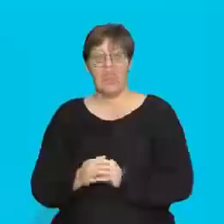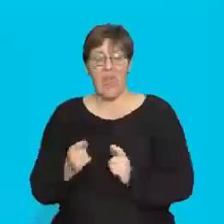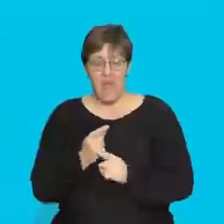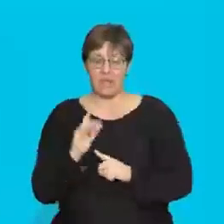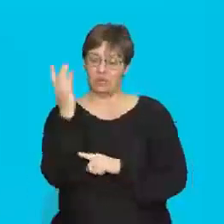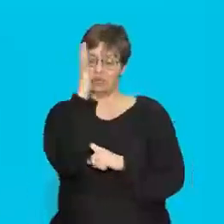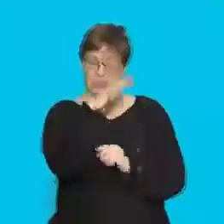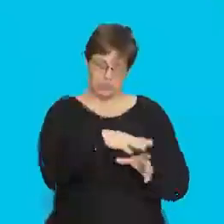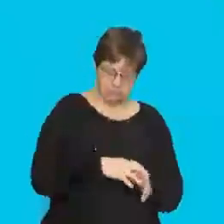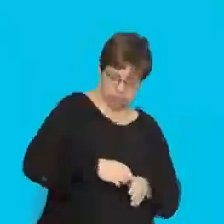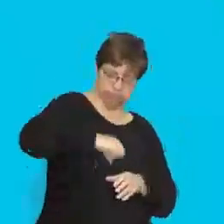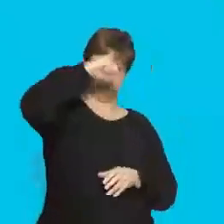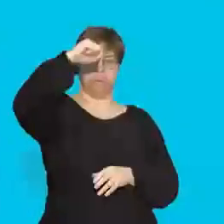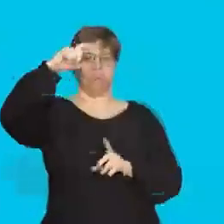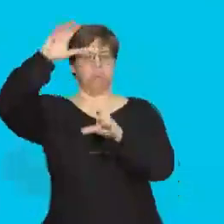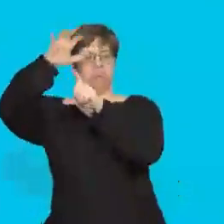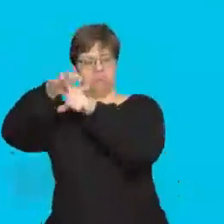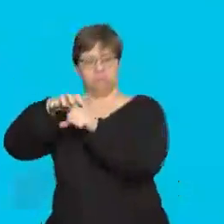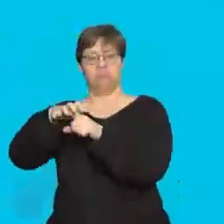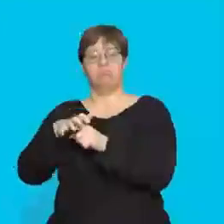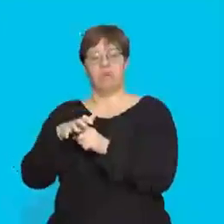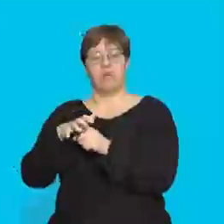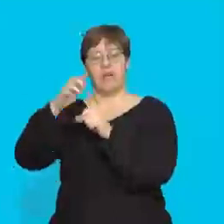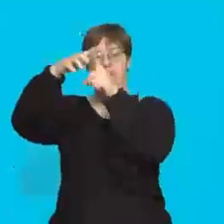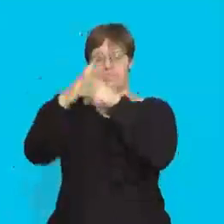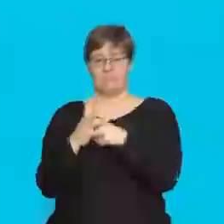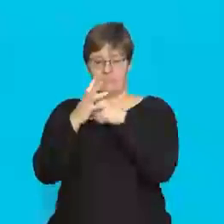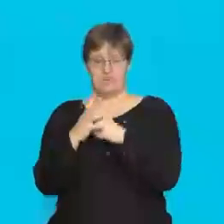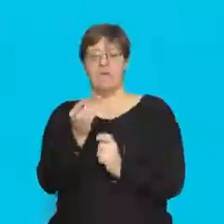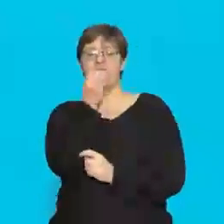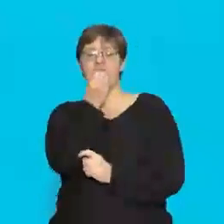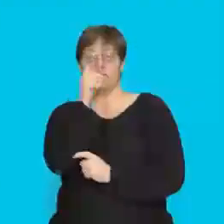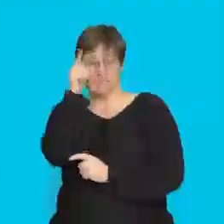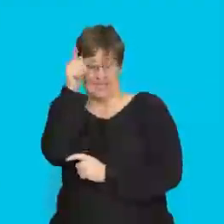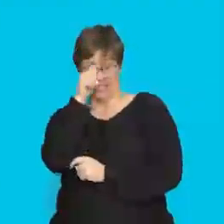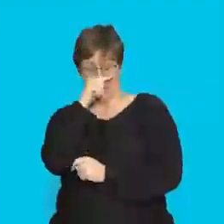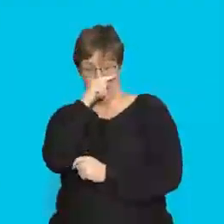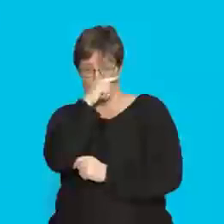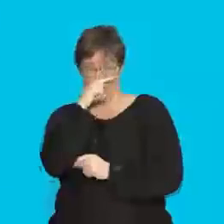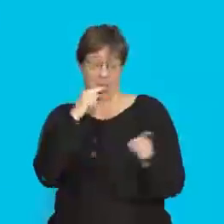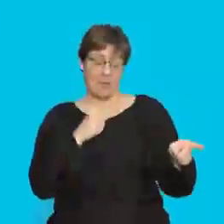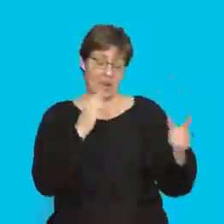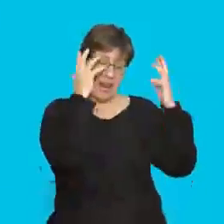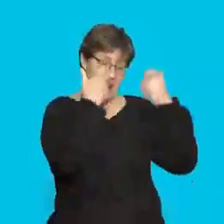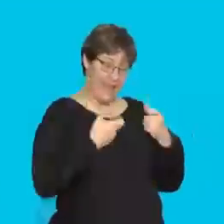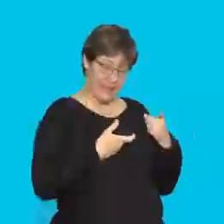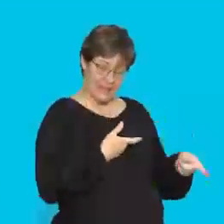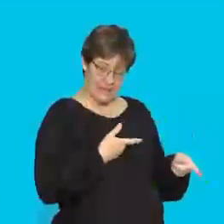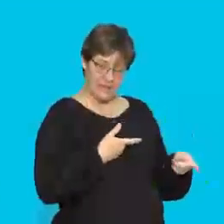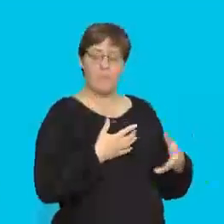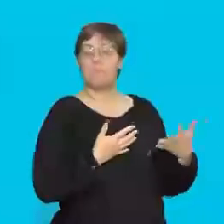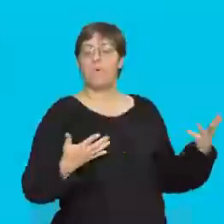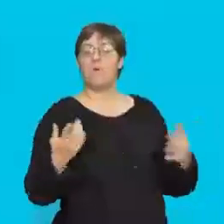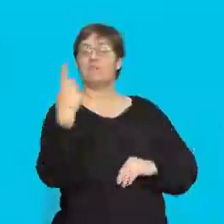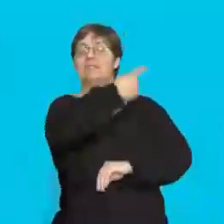and leopards haul their prey up trees and store it in a kind of pantry up in a tree,